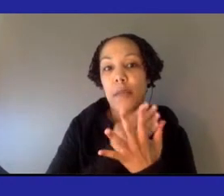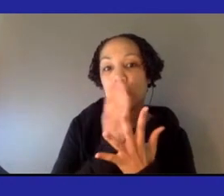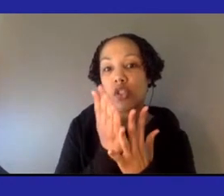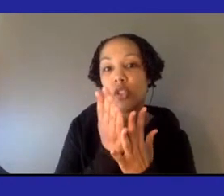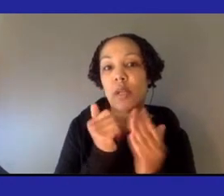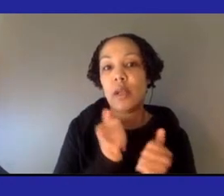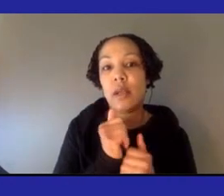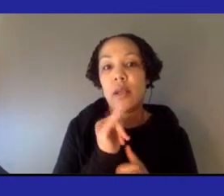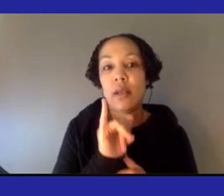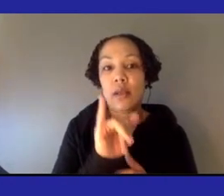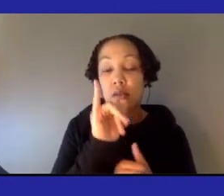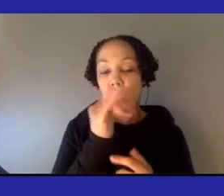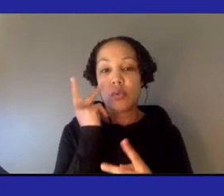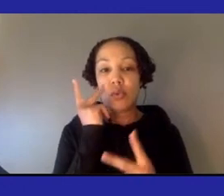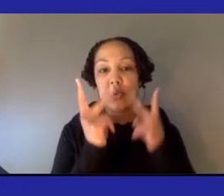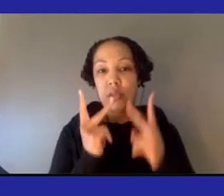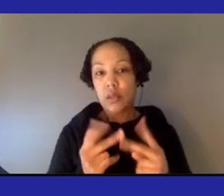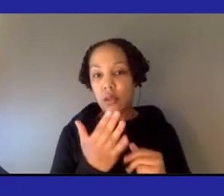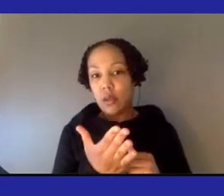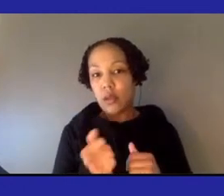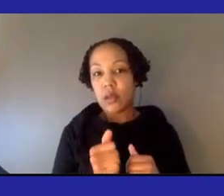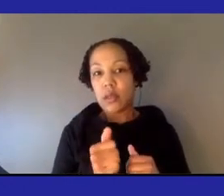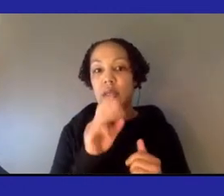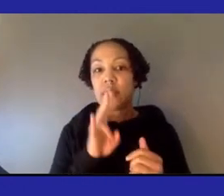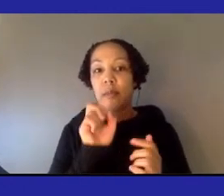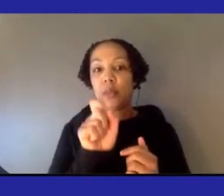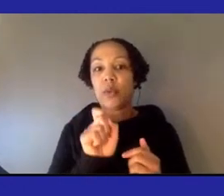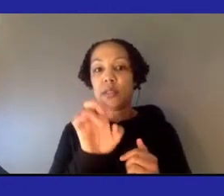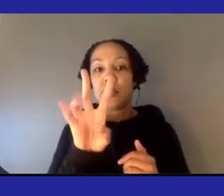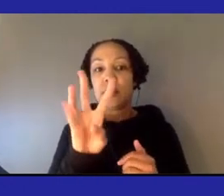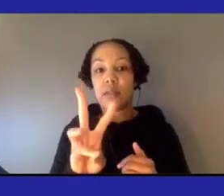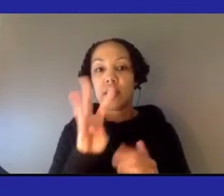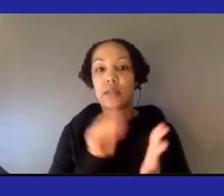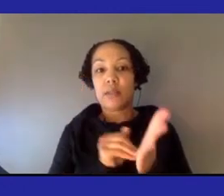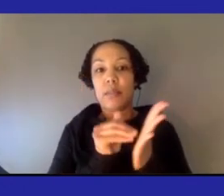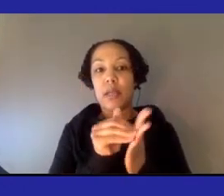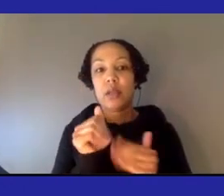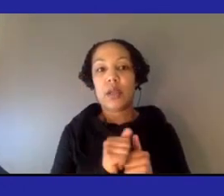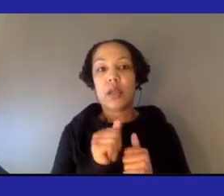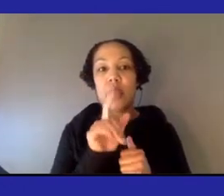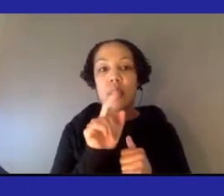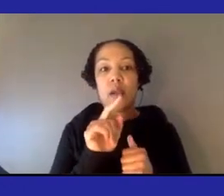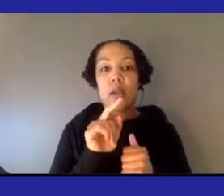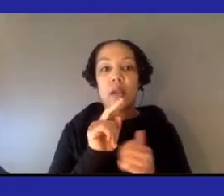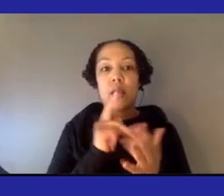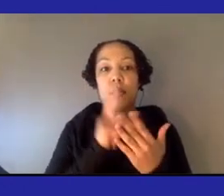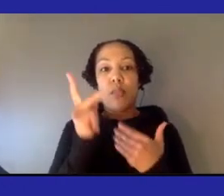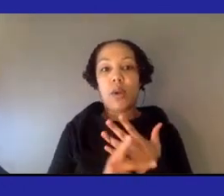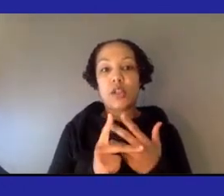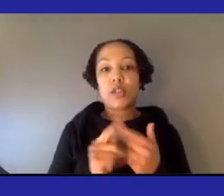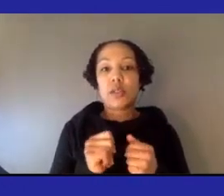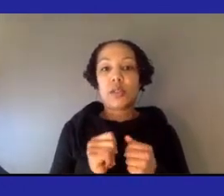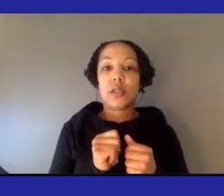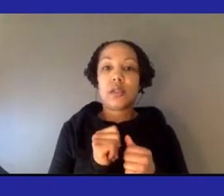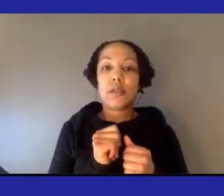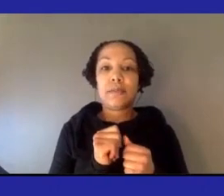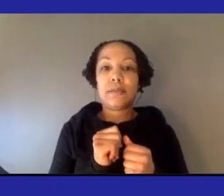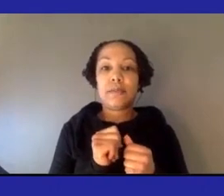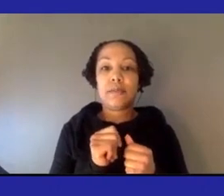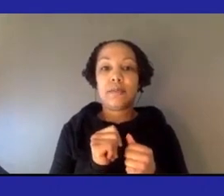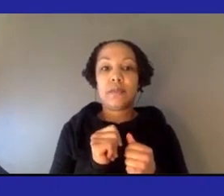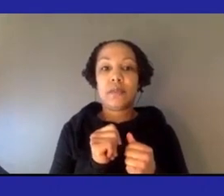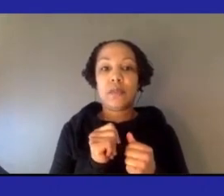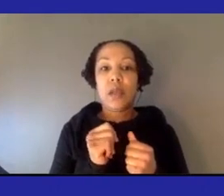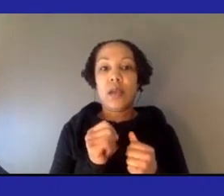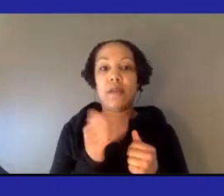broken out here. Construction $7.6 million with a project contingency of 15% due to the old due to the building integrity, and